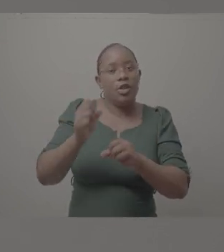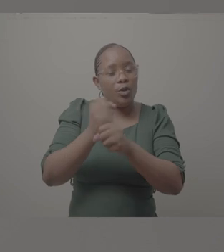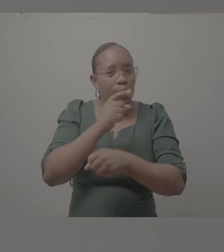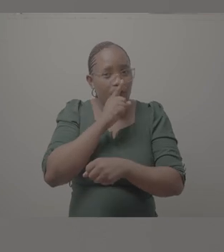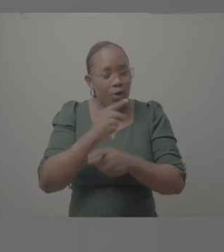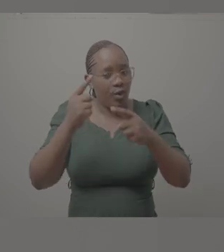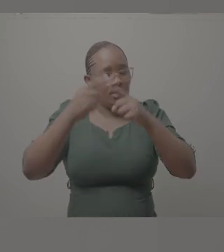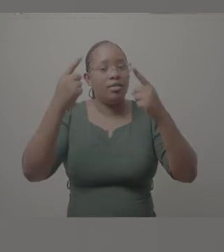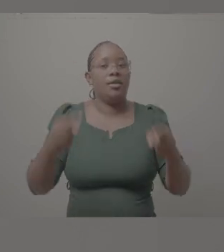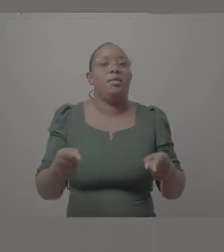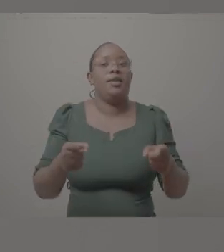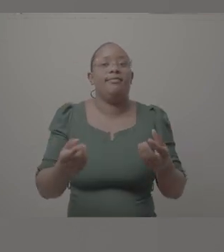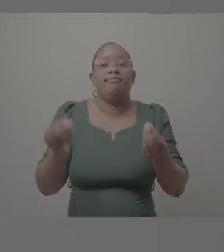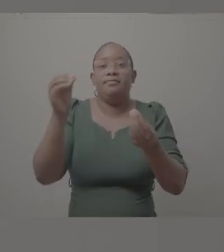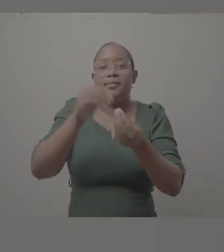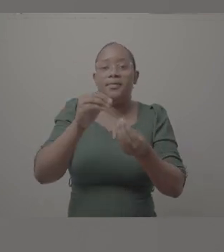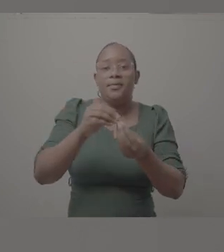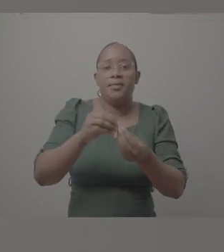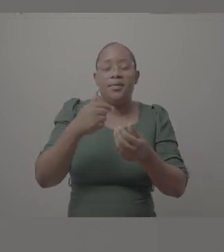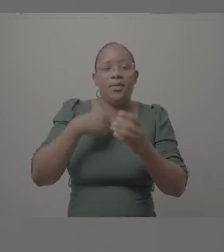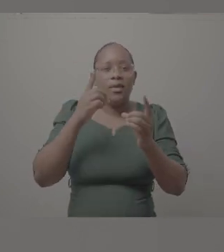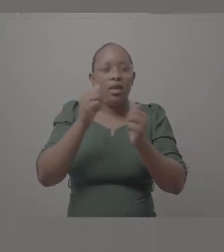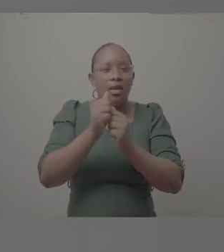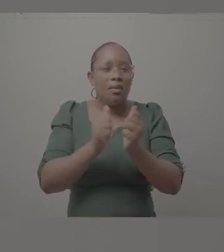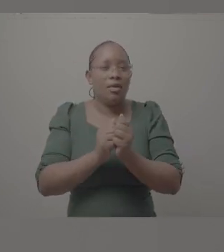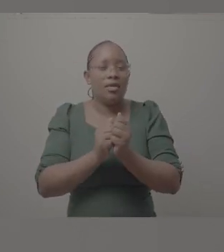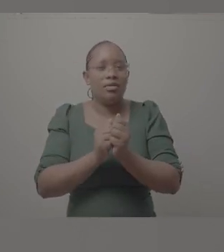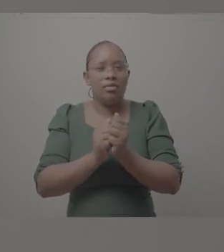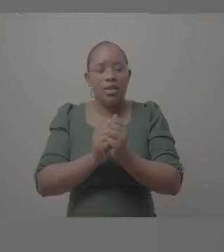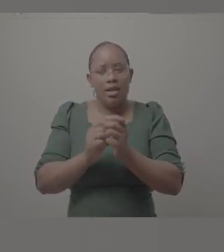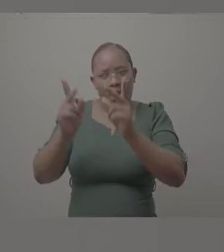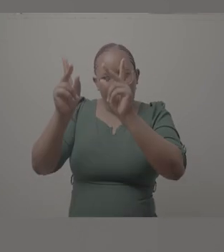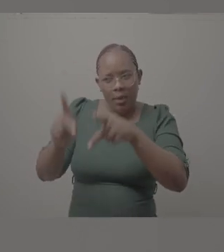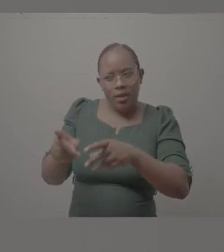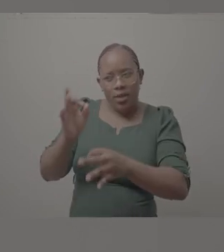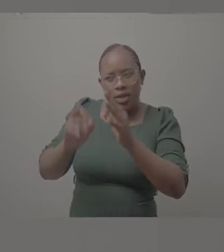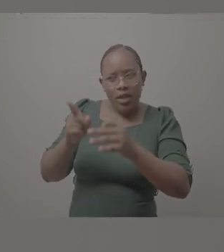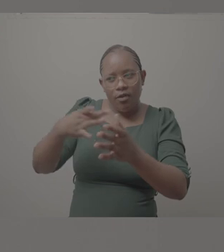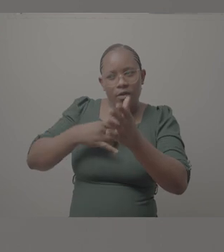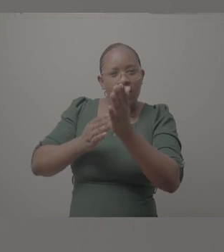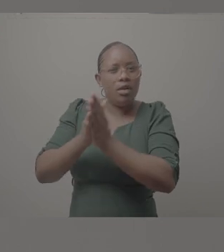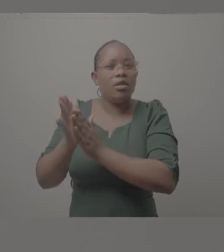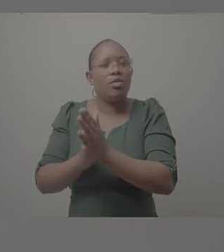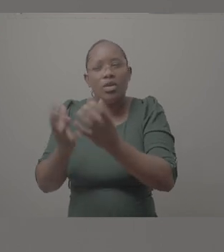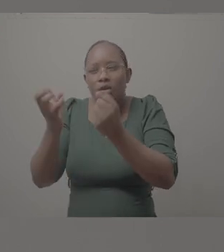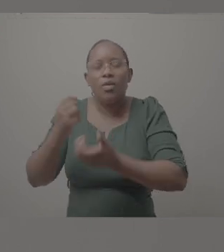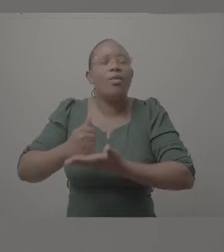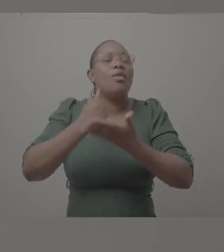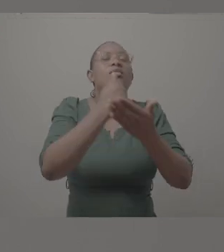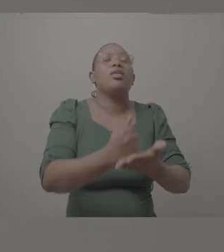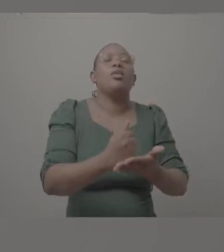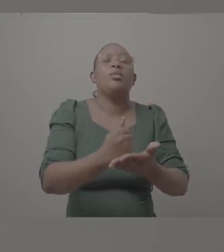is done. Then also, I talked about declaration of interest. We should make sure that